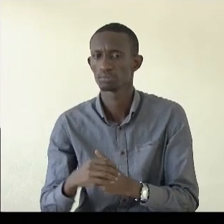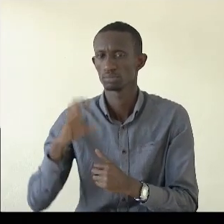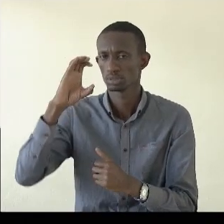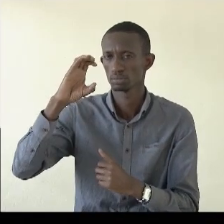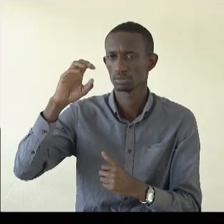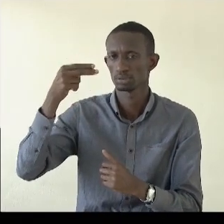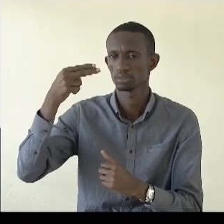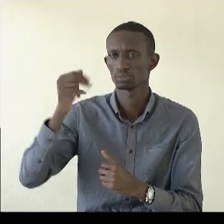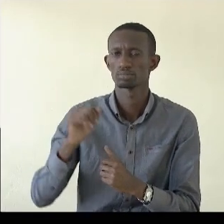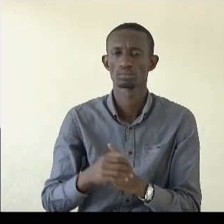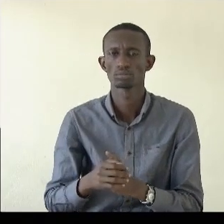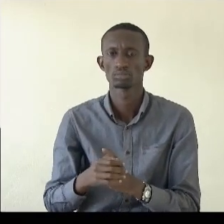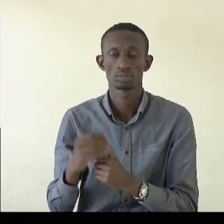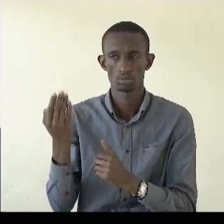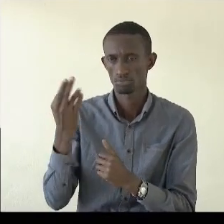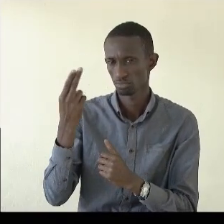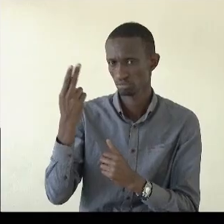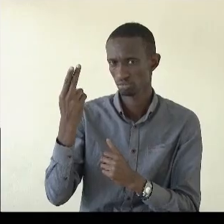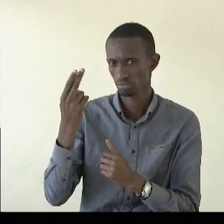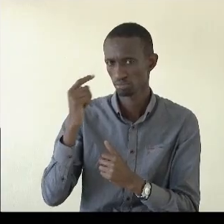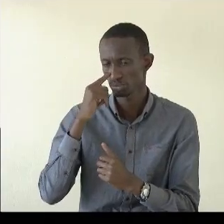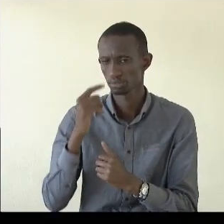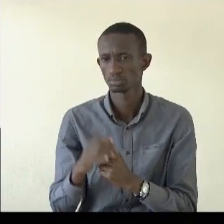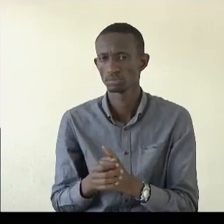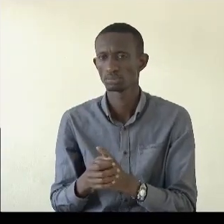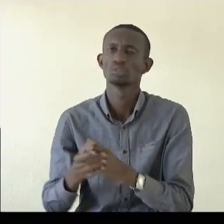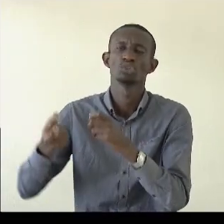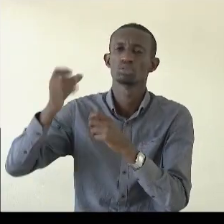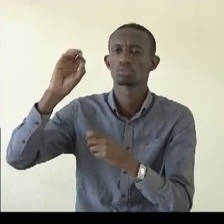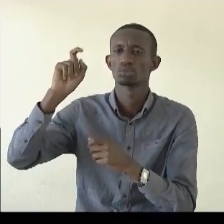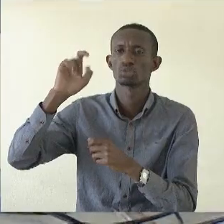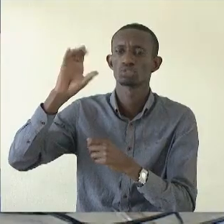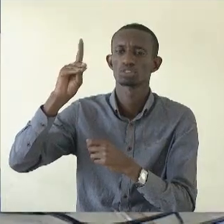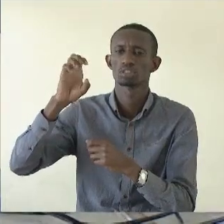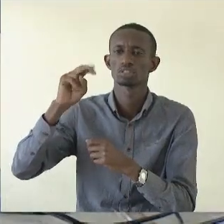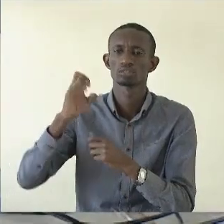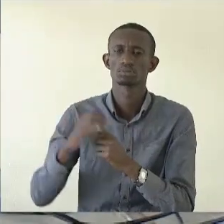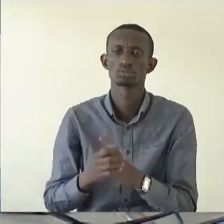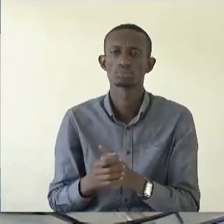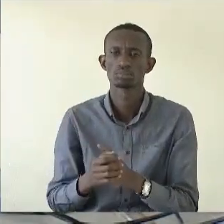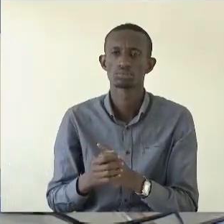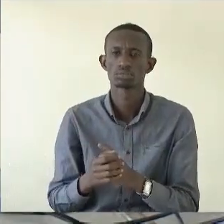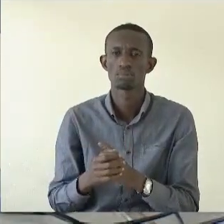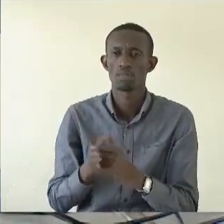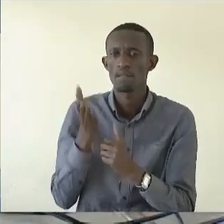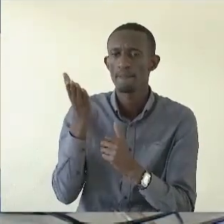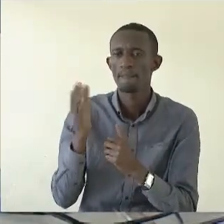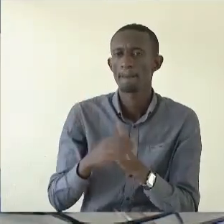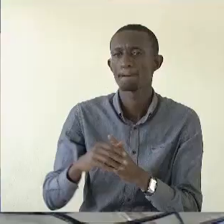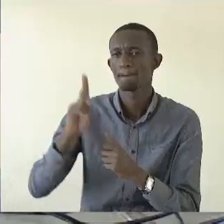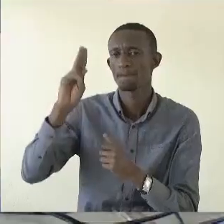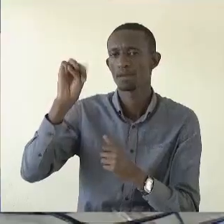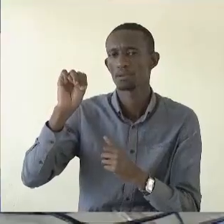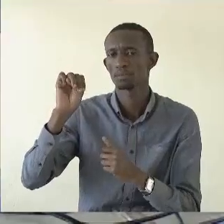that means two substituents have been oxidized fully. So in presence of the potassium